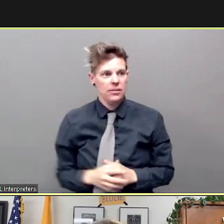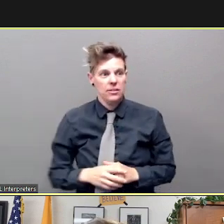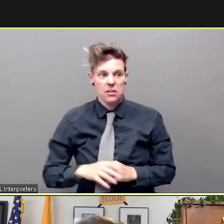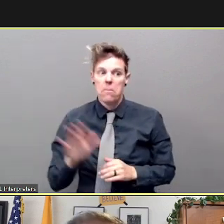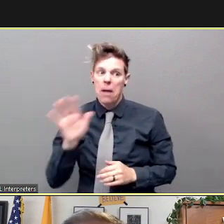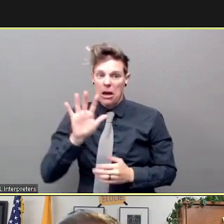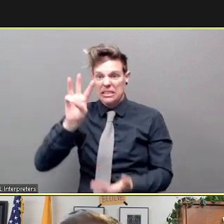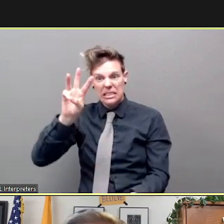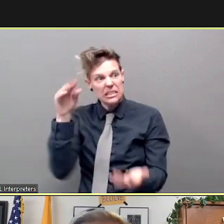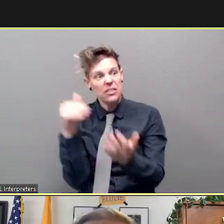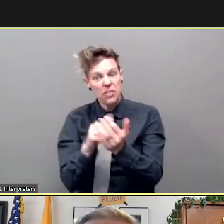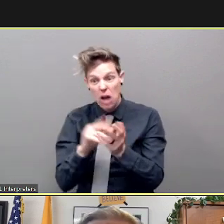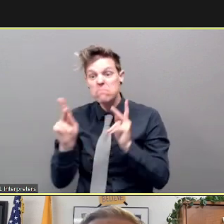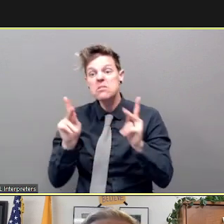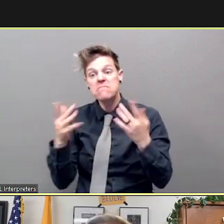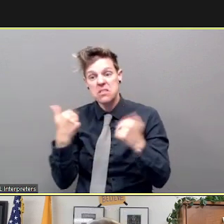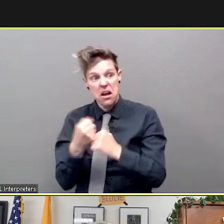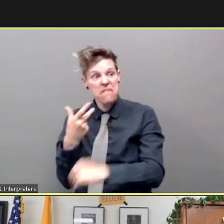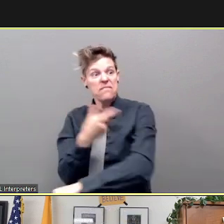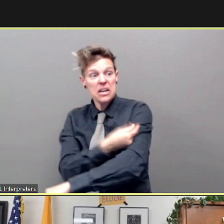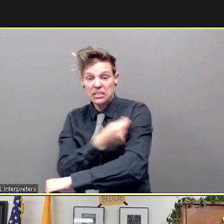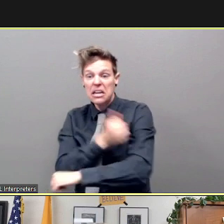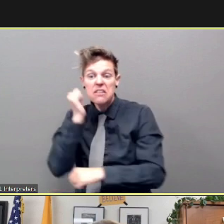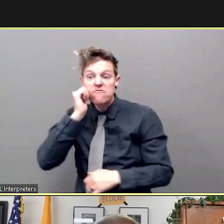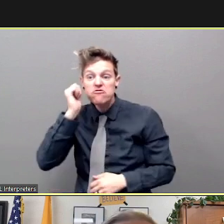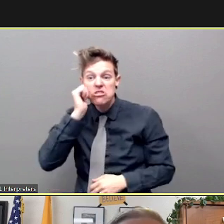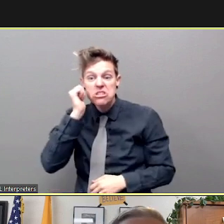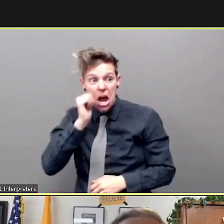and you can see we're up to, somewhere around